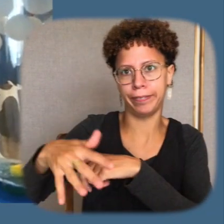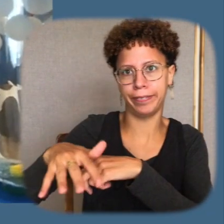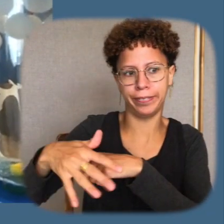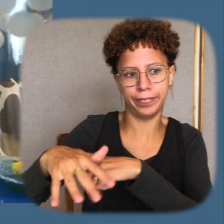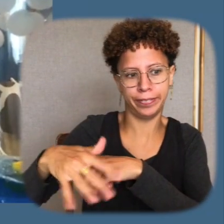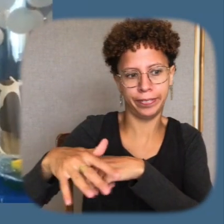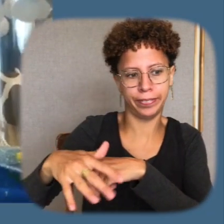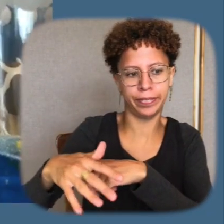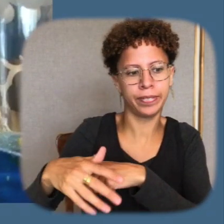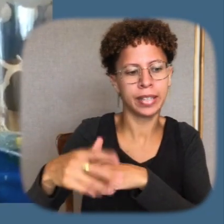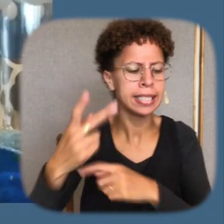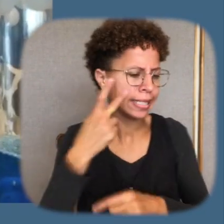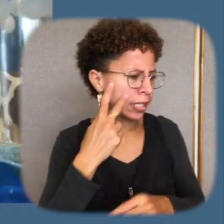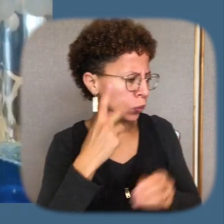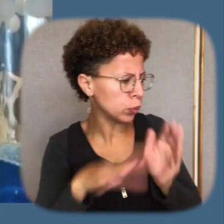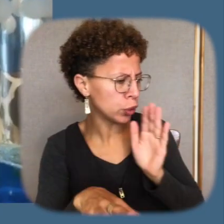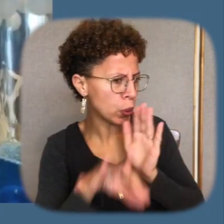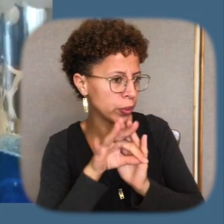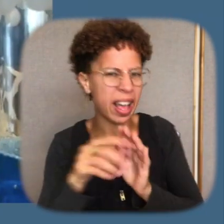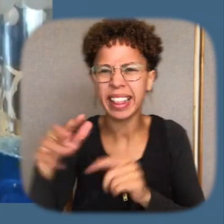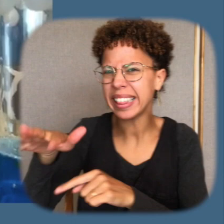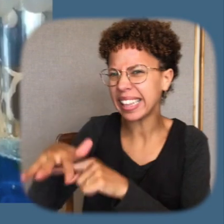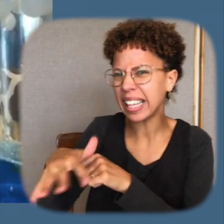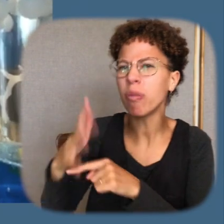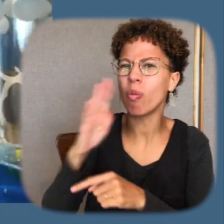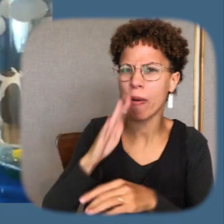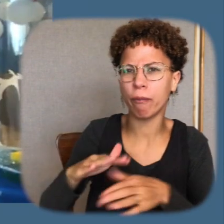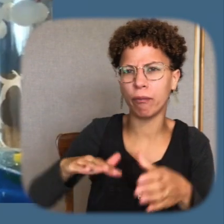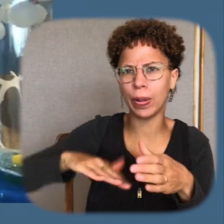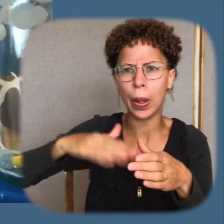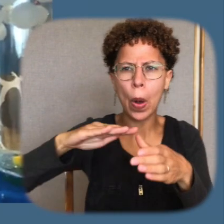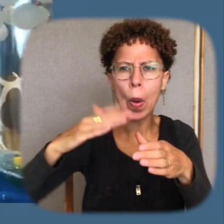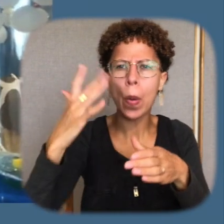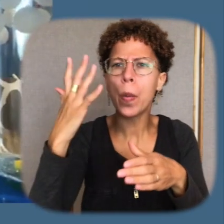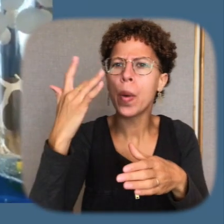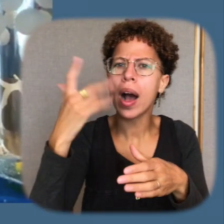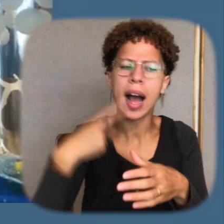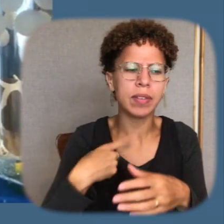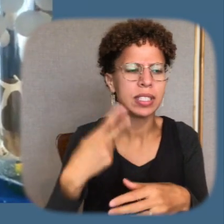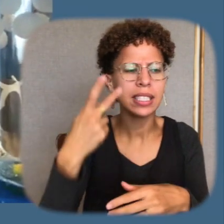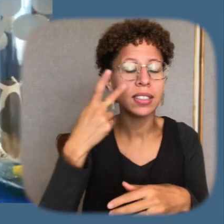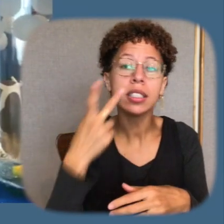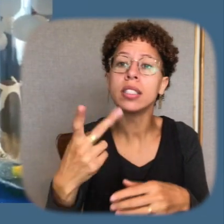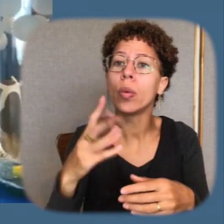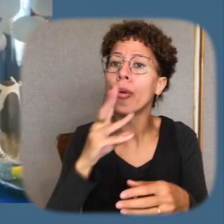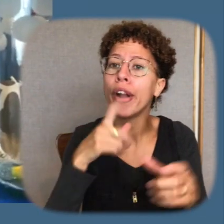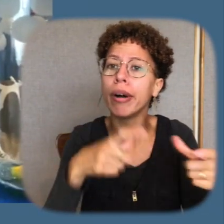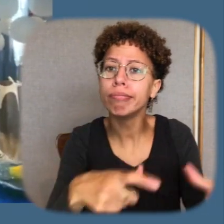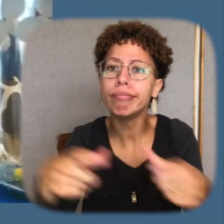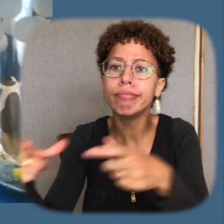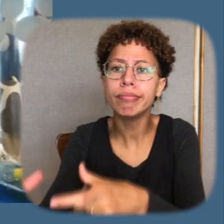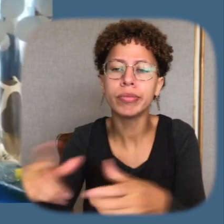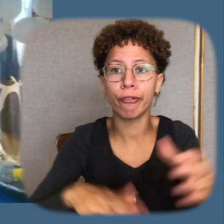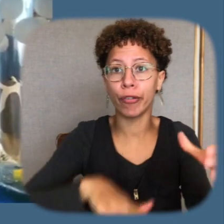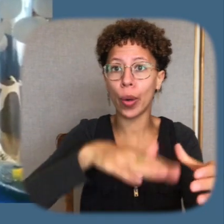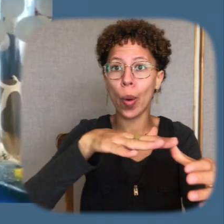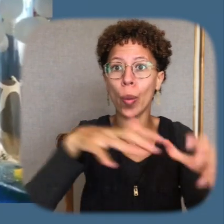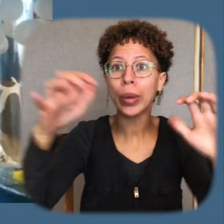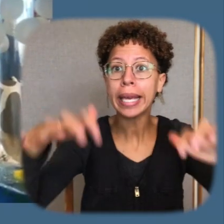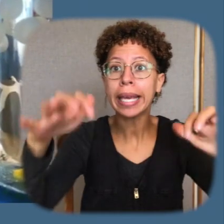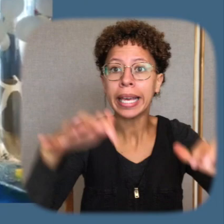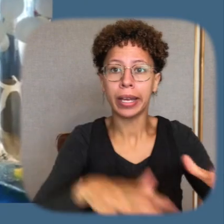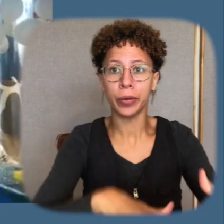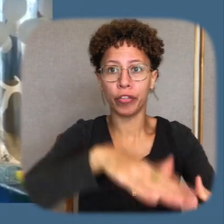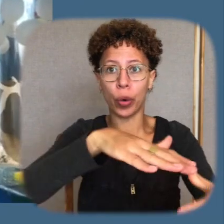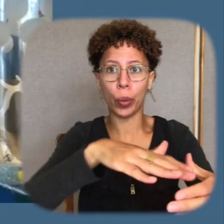see the leaves that you chose. I think leaves are going to float because I've seen leaves float in puddles in the rain. Yeah, that's a